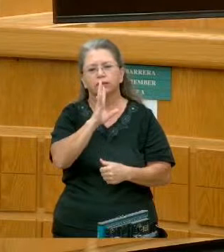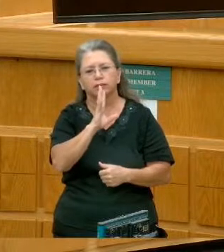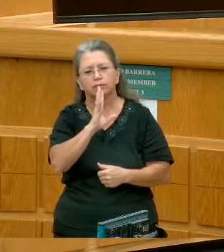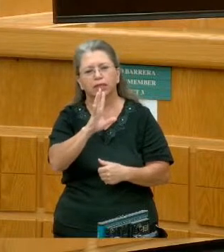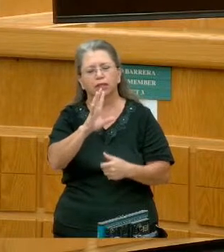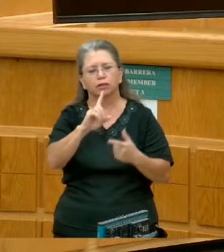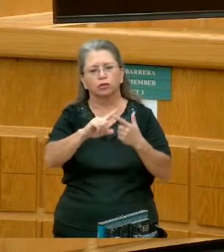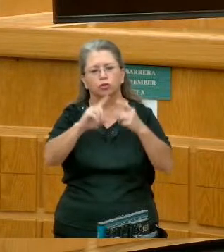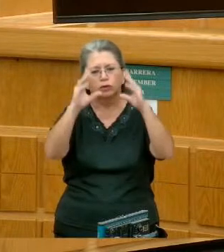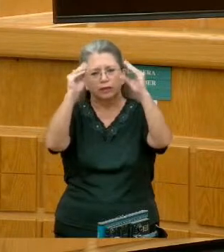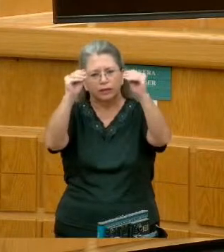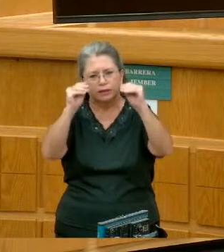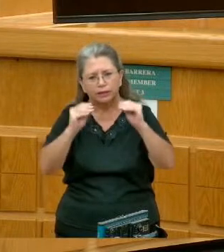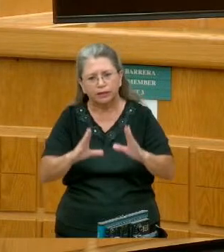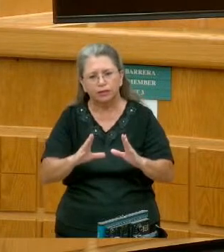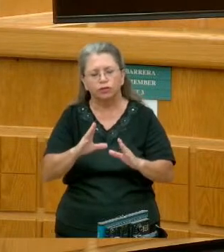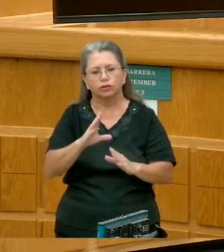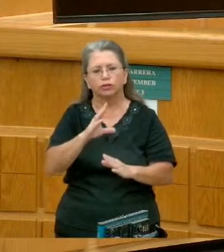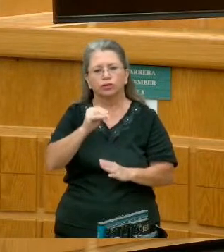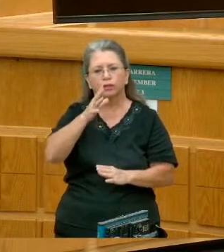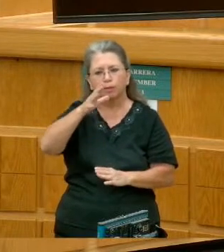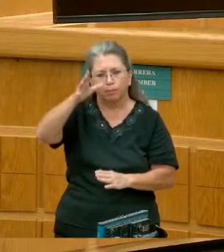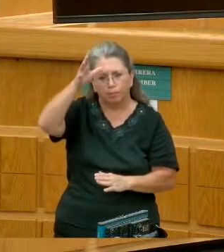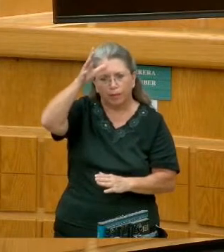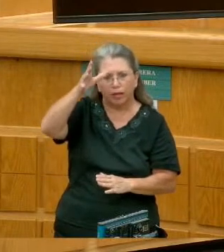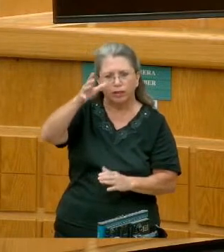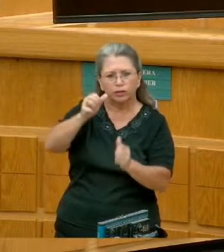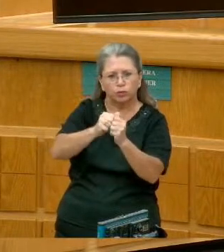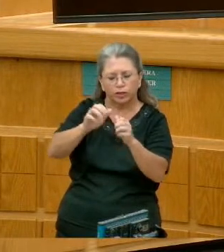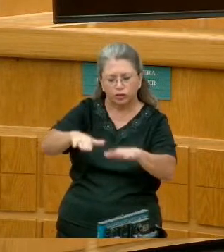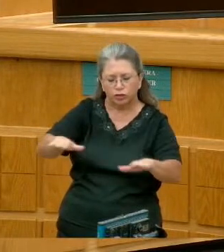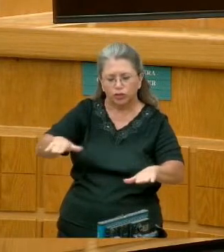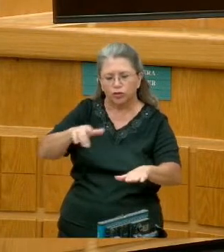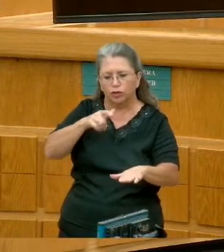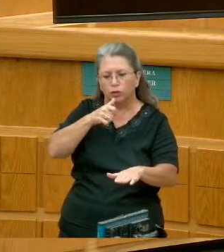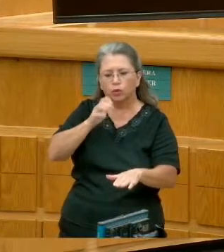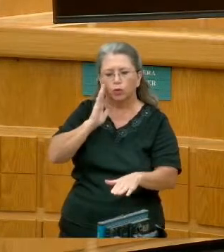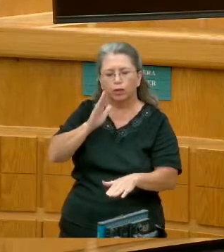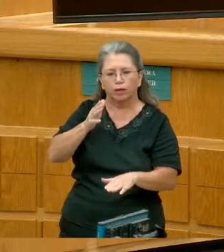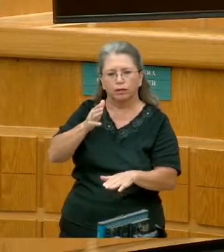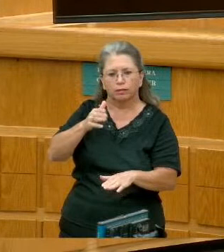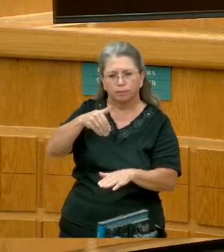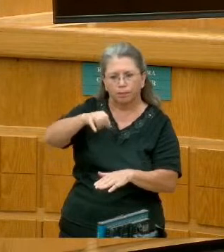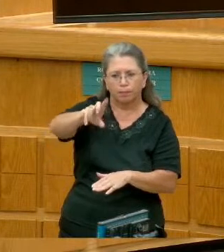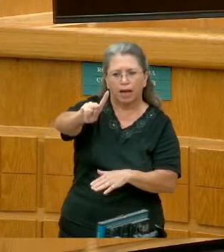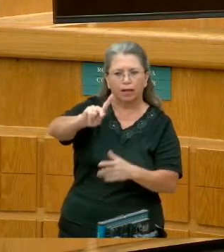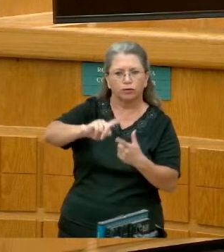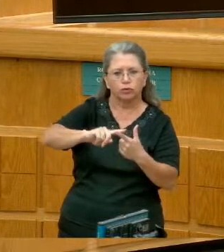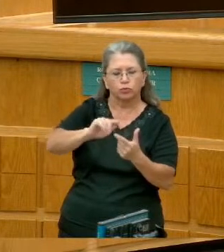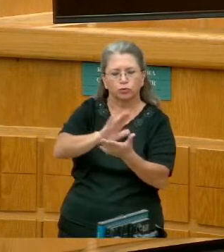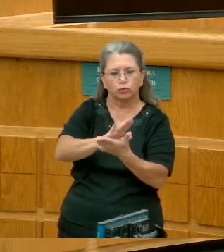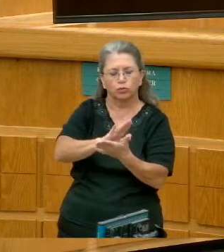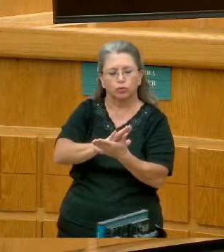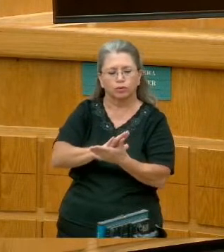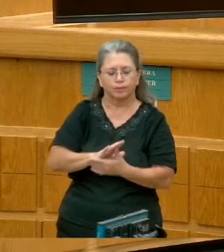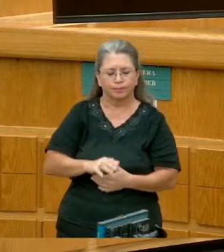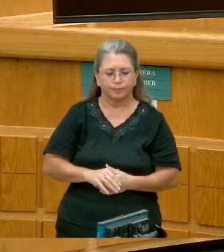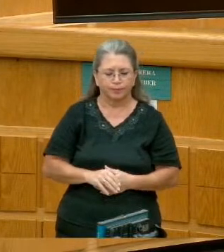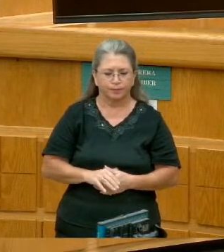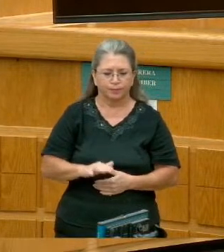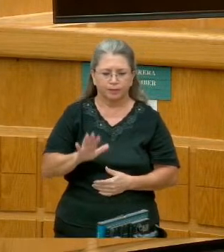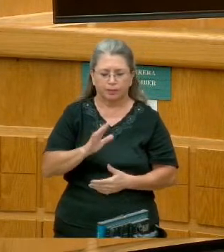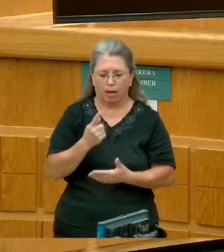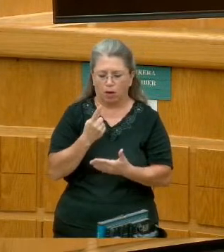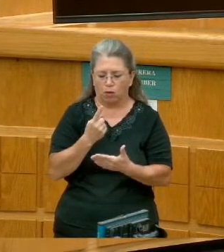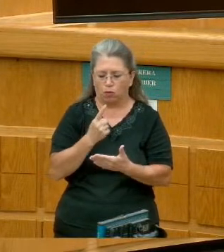parents that have children or themselves returning back to school. And so just about an hour ago, Mayor